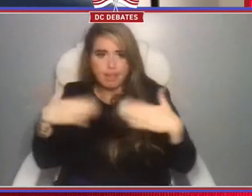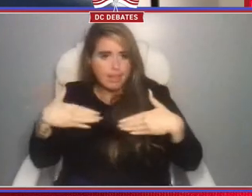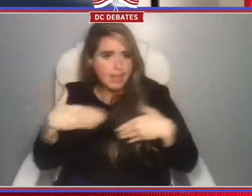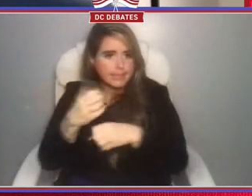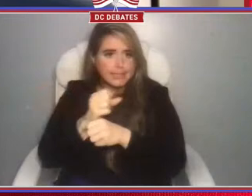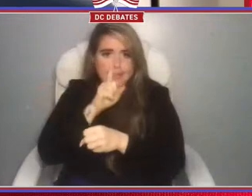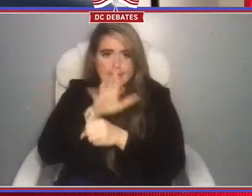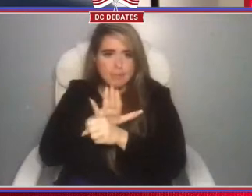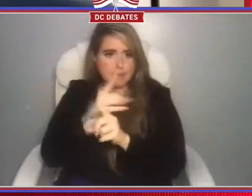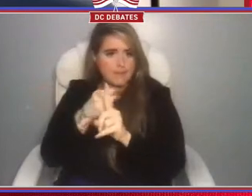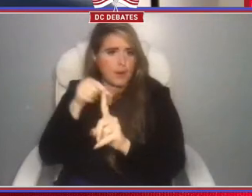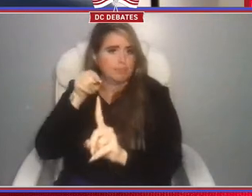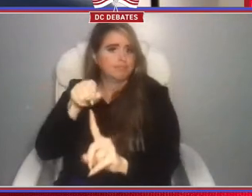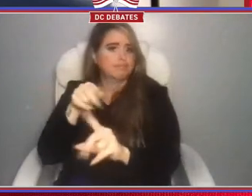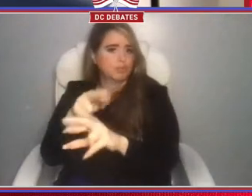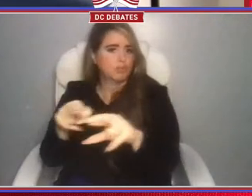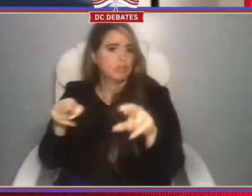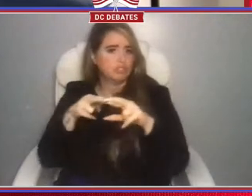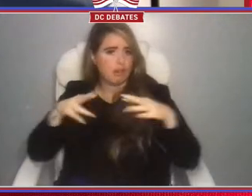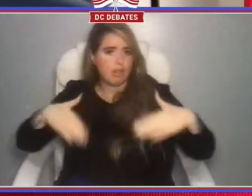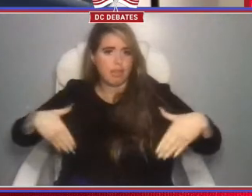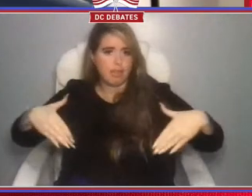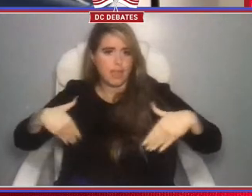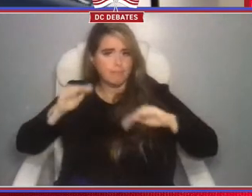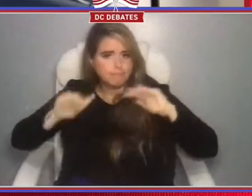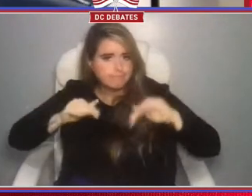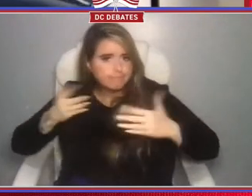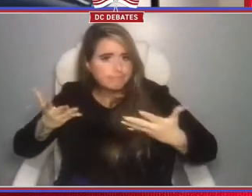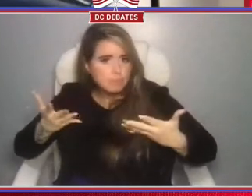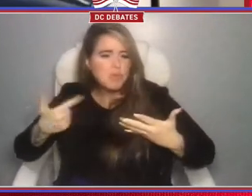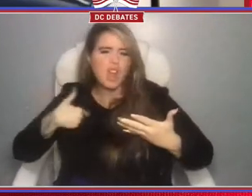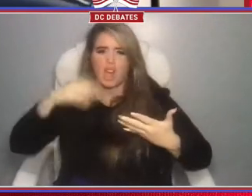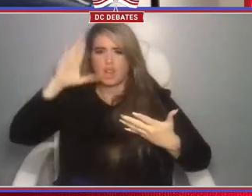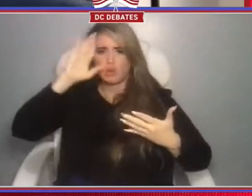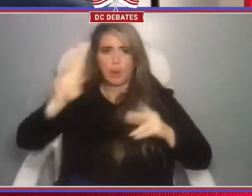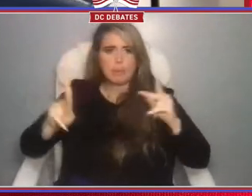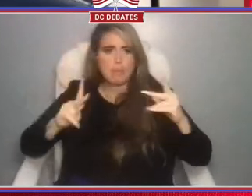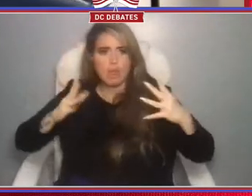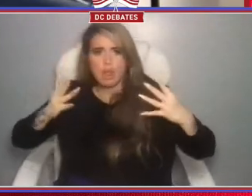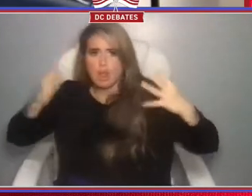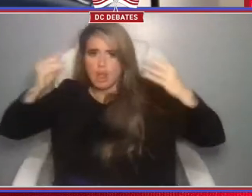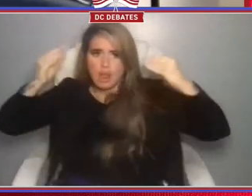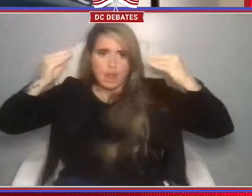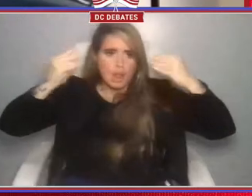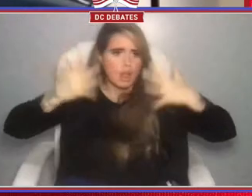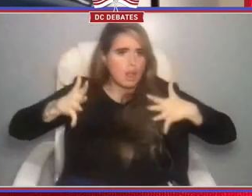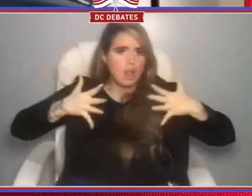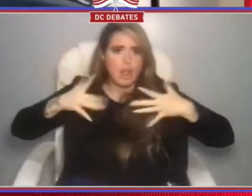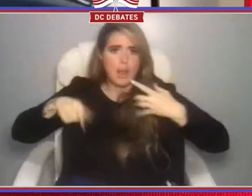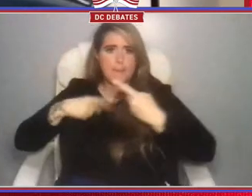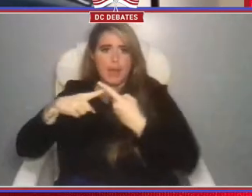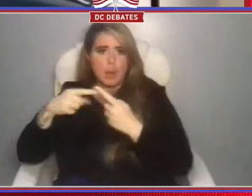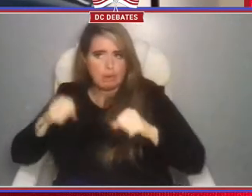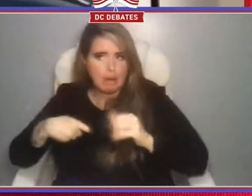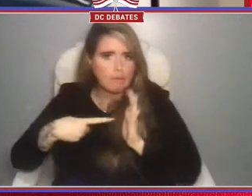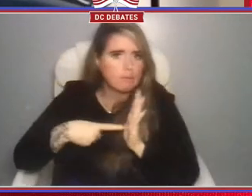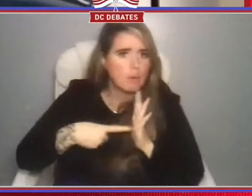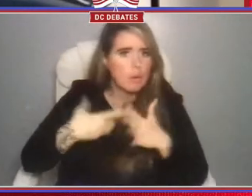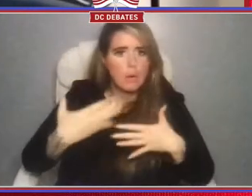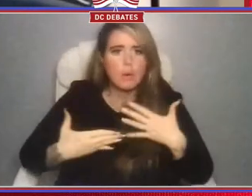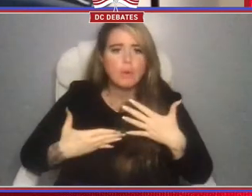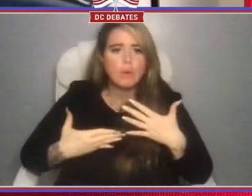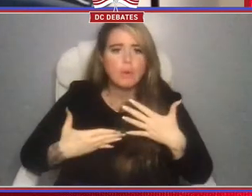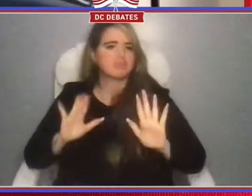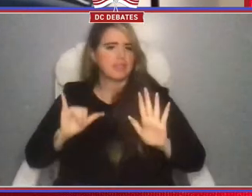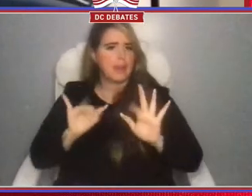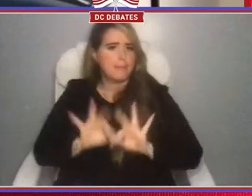So I know that there is a great anxiety about affordability, and that's why we have to continue to build more